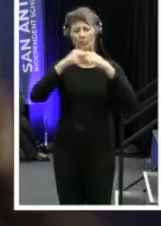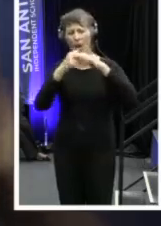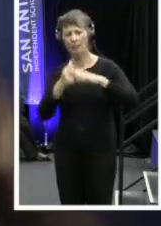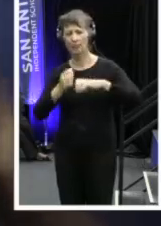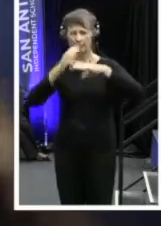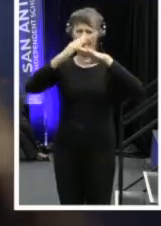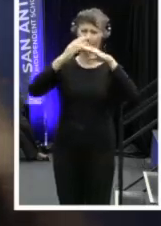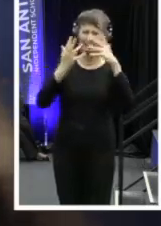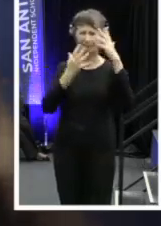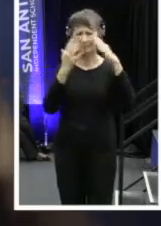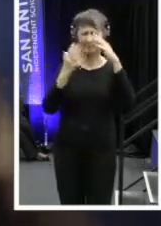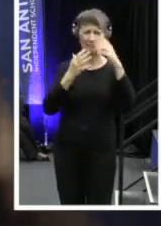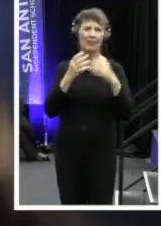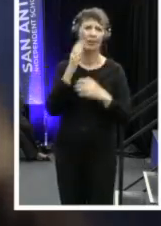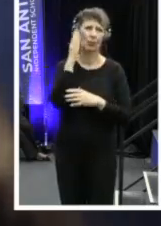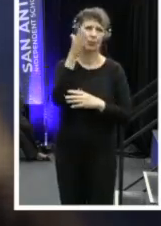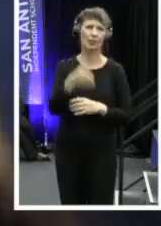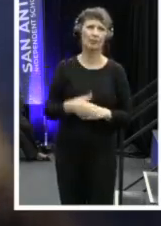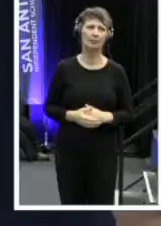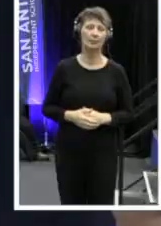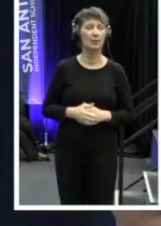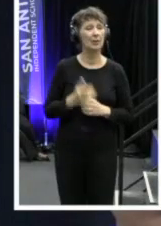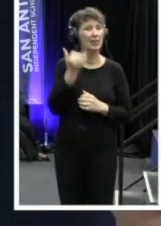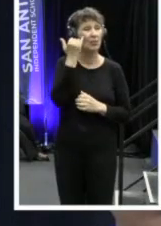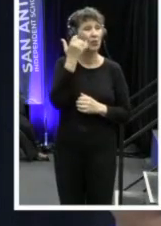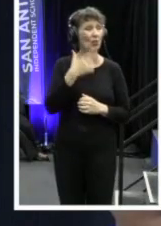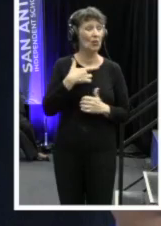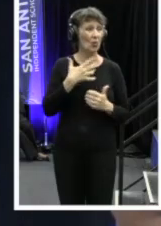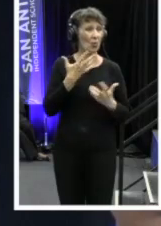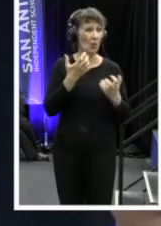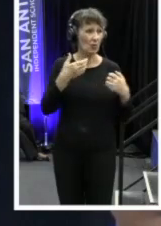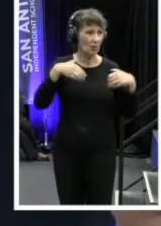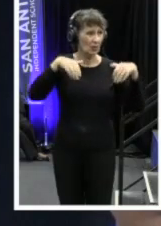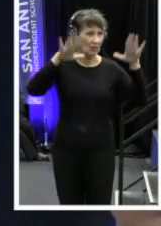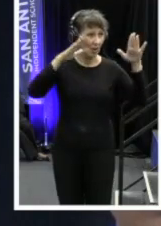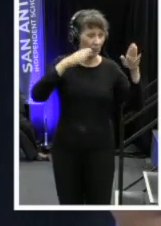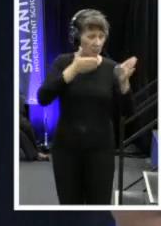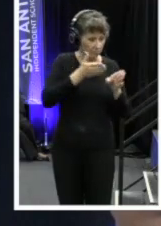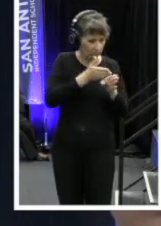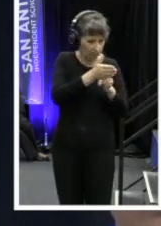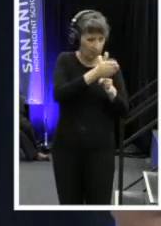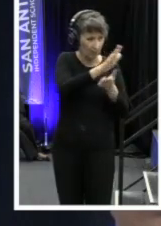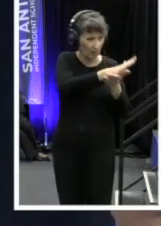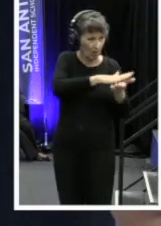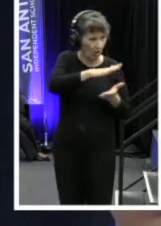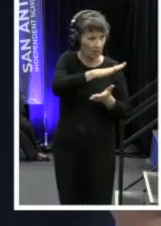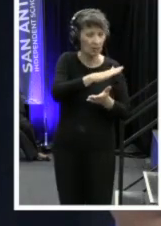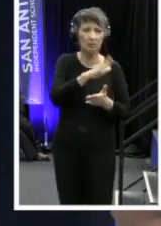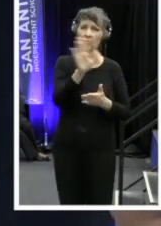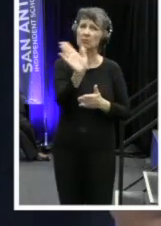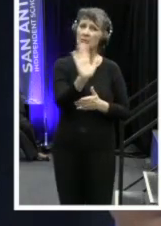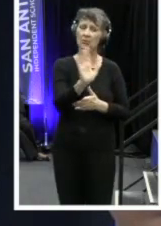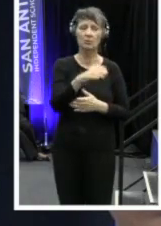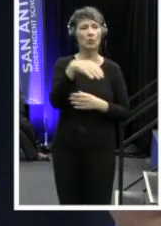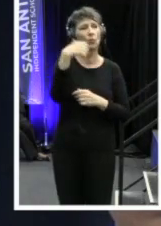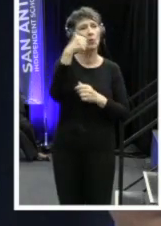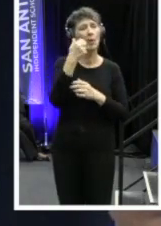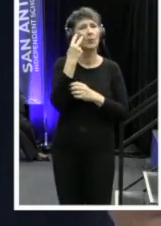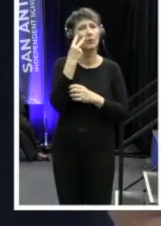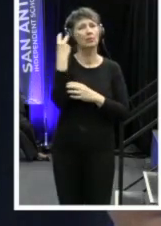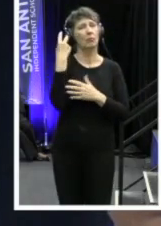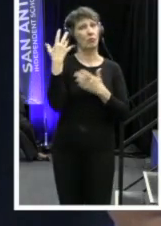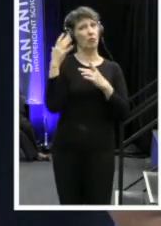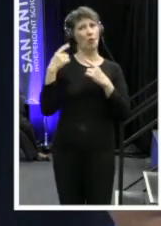barriers. If you ever feel like giving up on your collegiate and career journeys, I want each of you to remember that you have